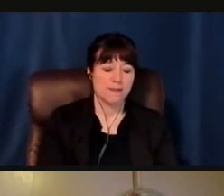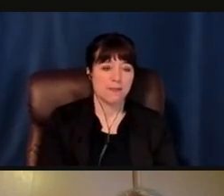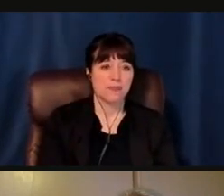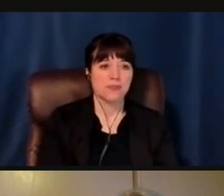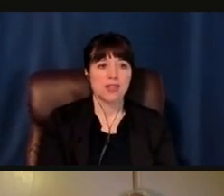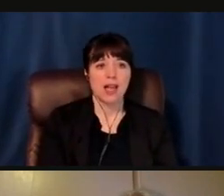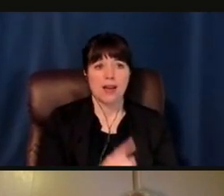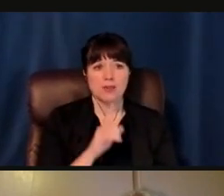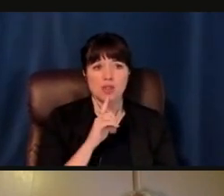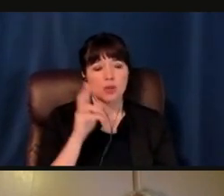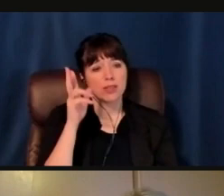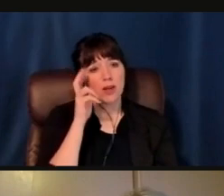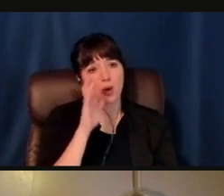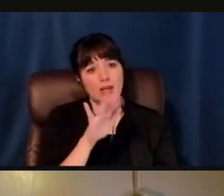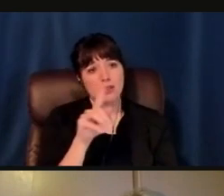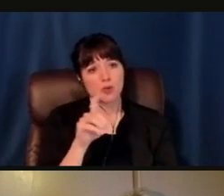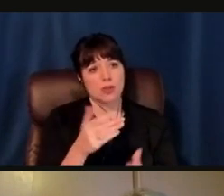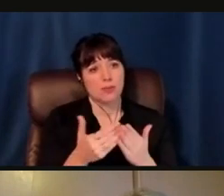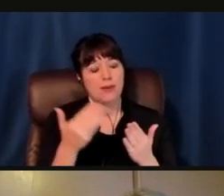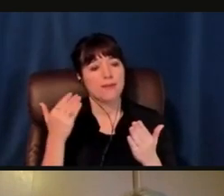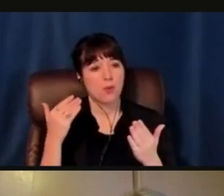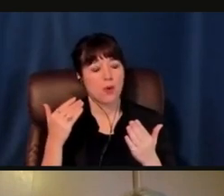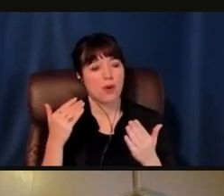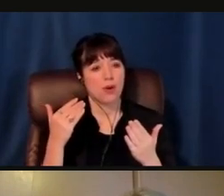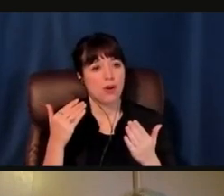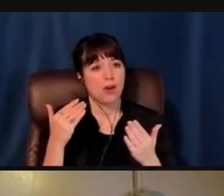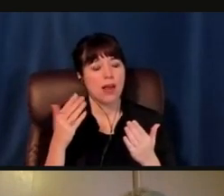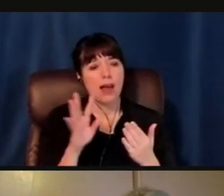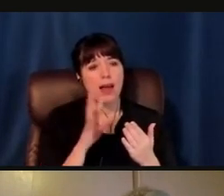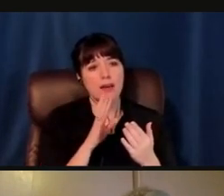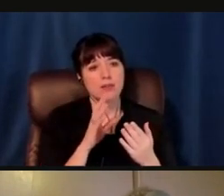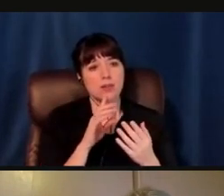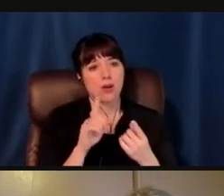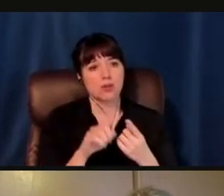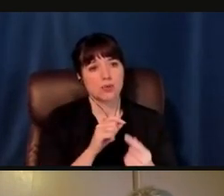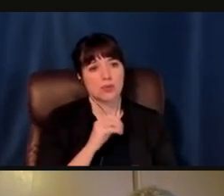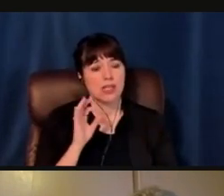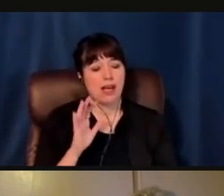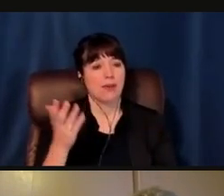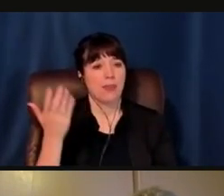I've certainly heard his question before. I've talked to staff in the